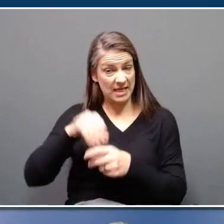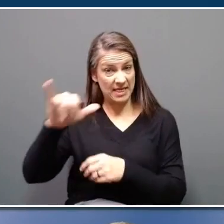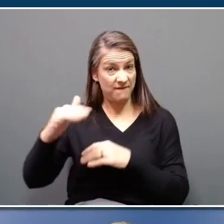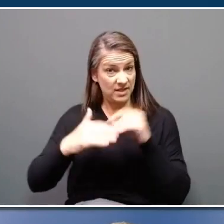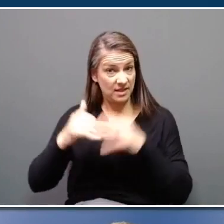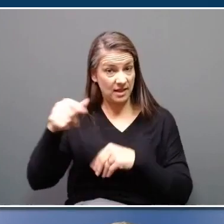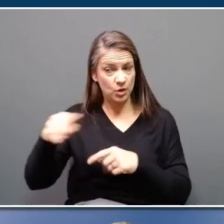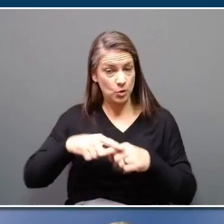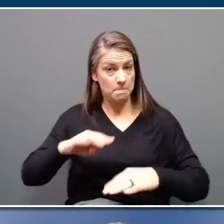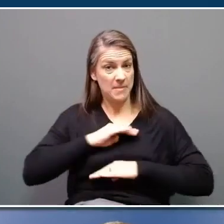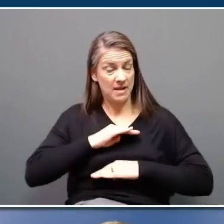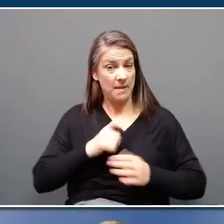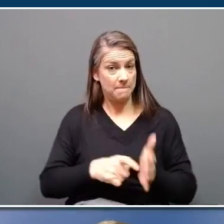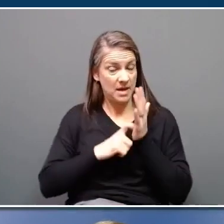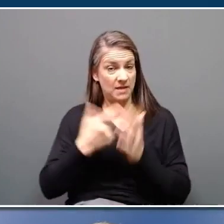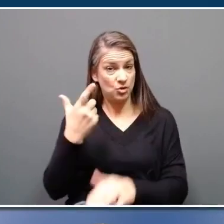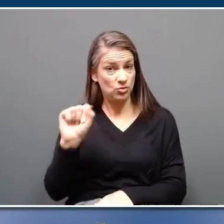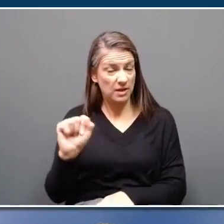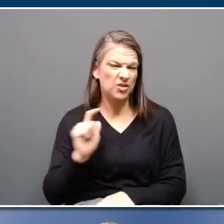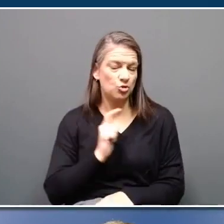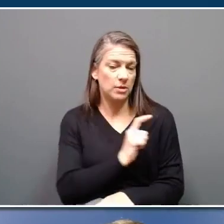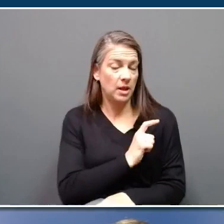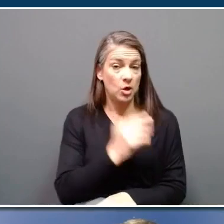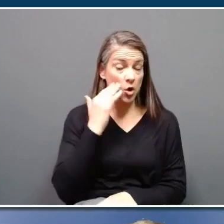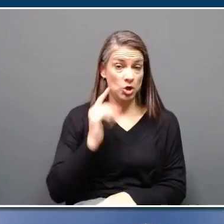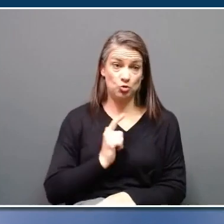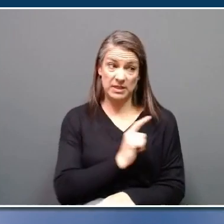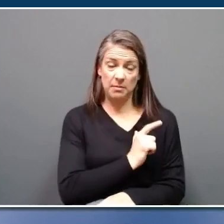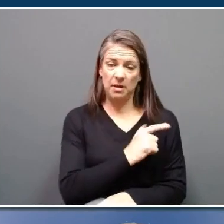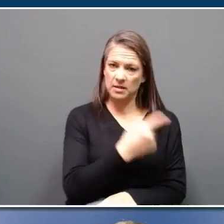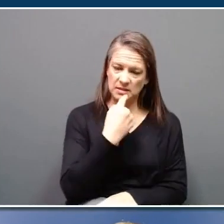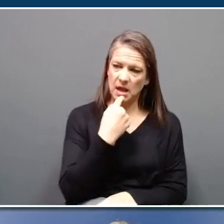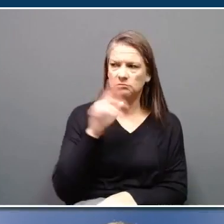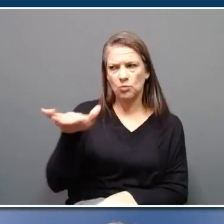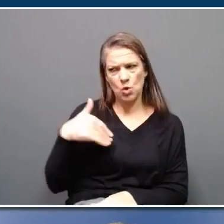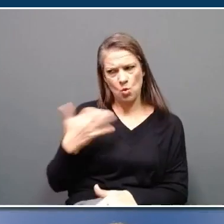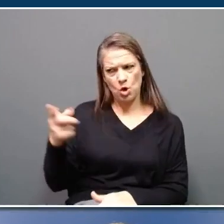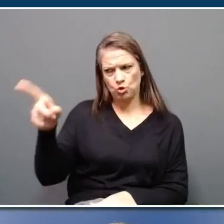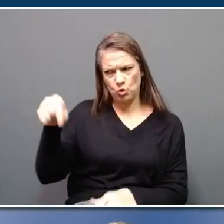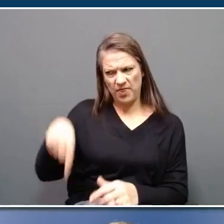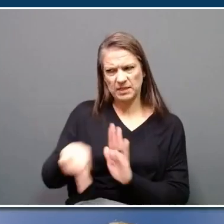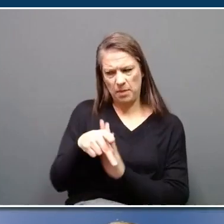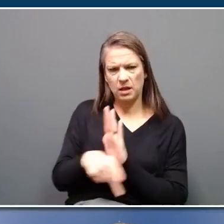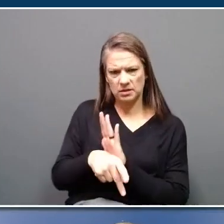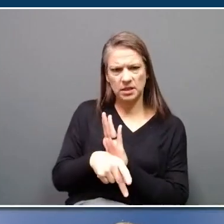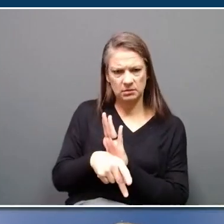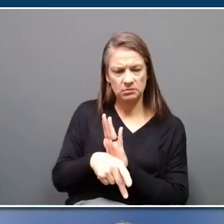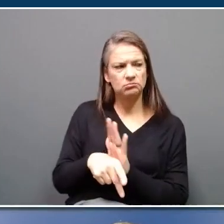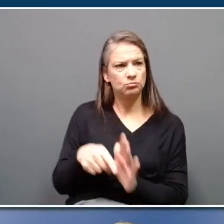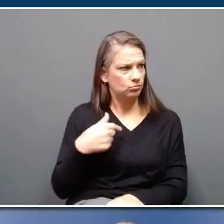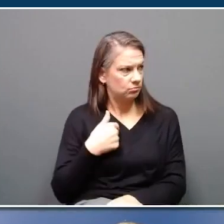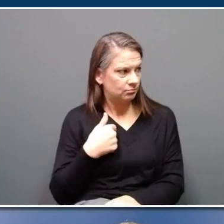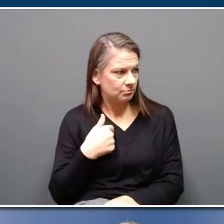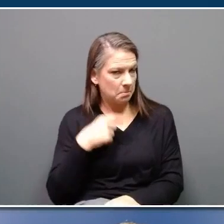the mandate of the General Assembly, remember, the General Assembly says, executive branch, we want you to carry out this policy. We have to have 2 things. We have